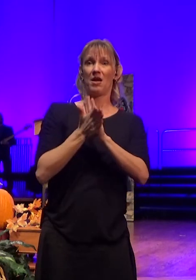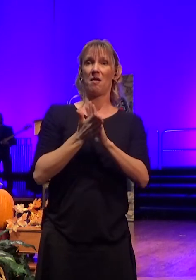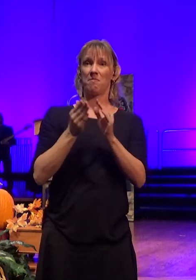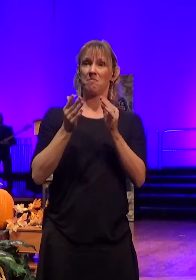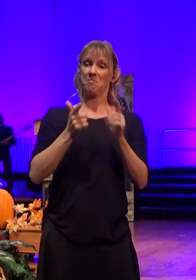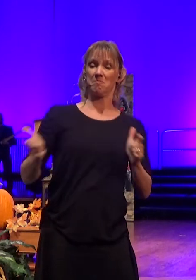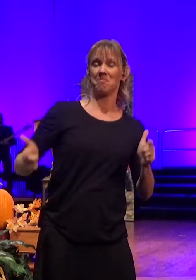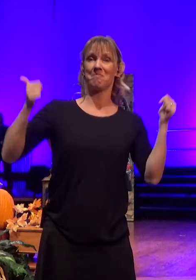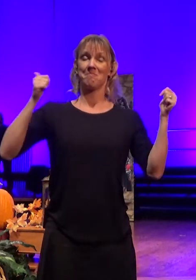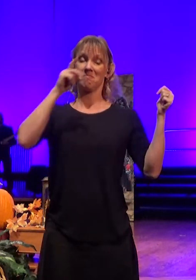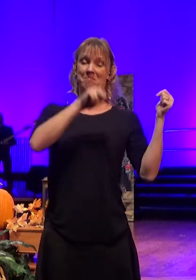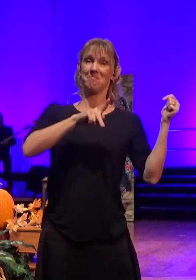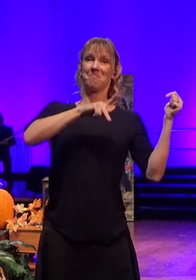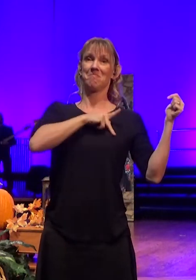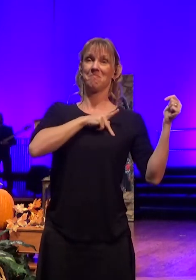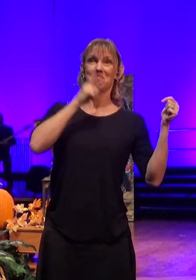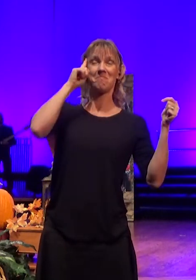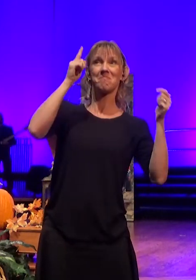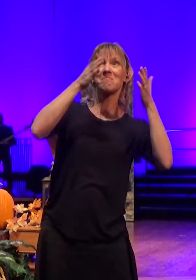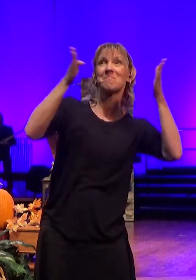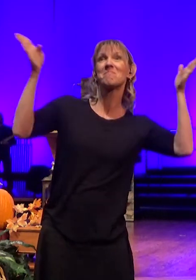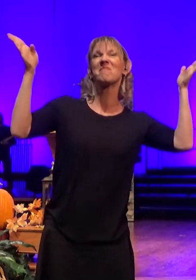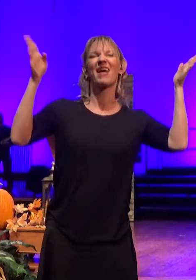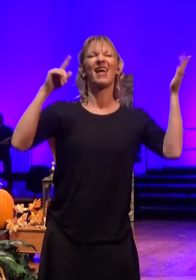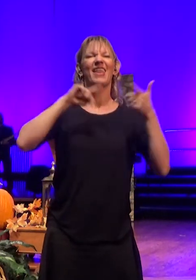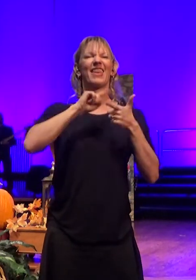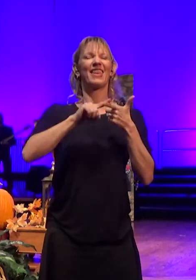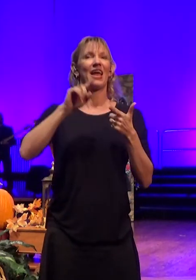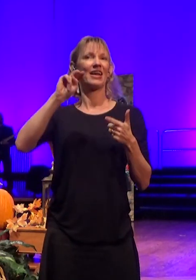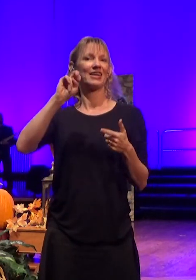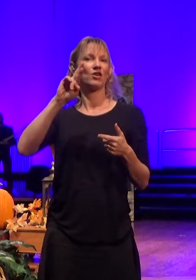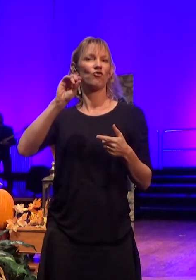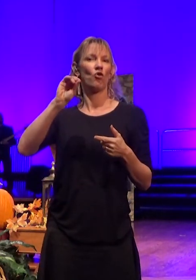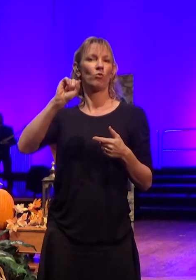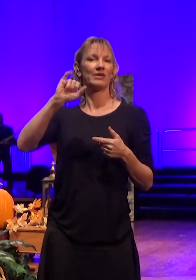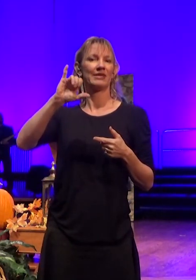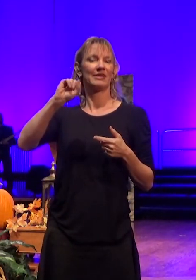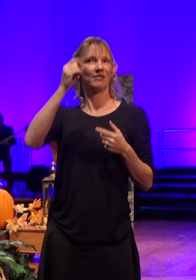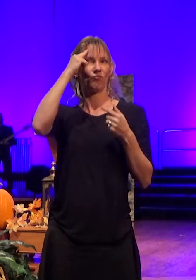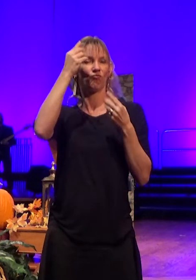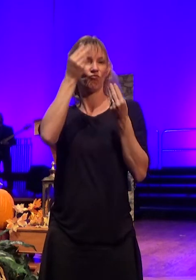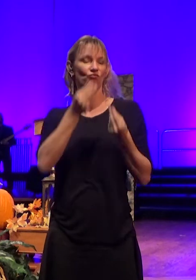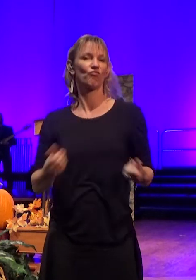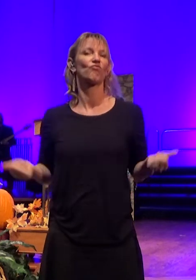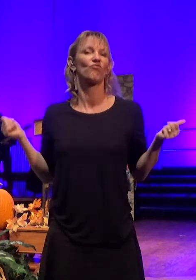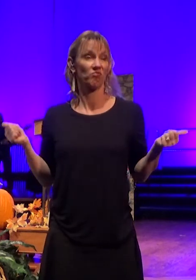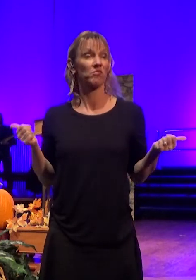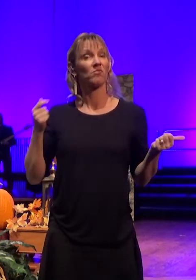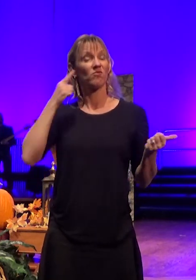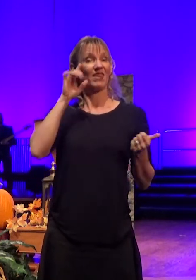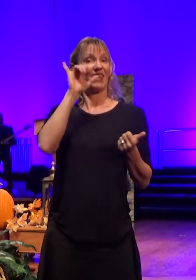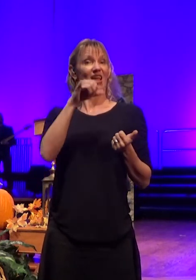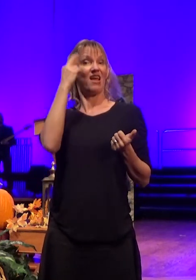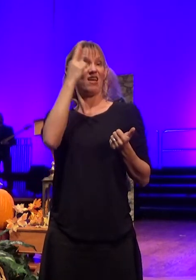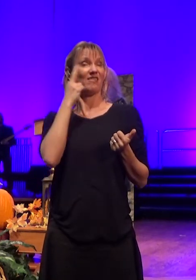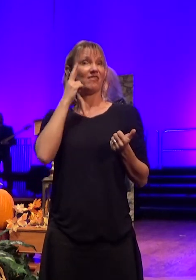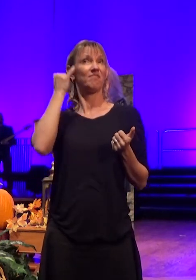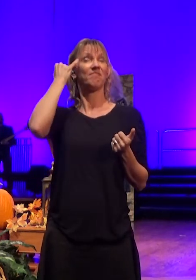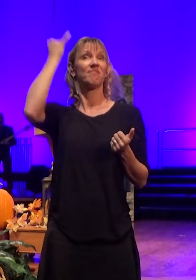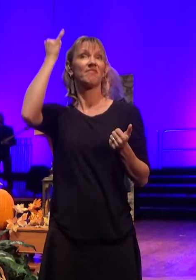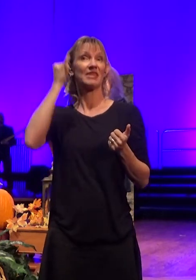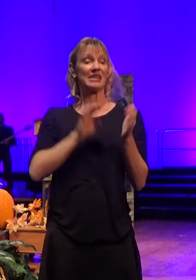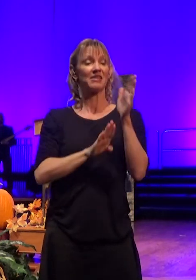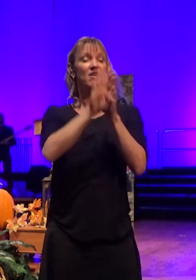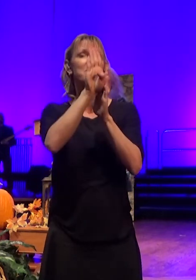to develop into more spacious personalities, the neurosis generally disappears. For that reason, the idea